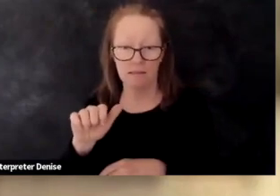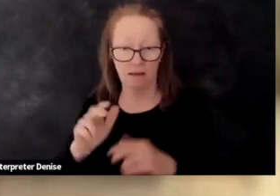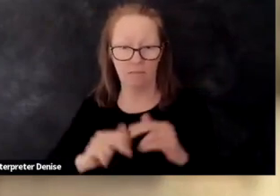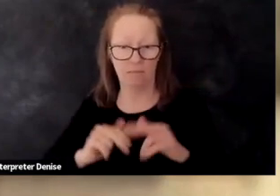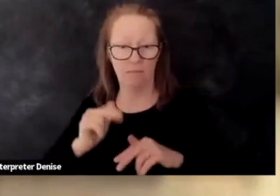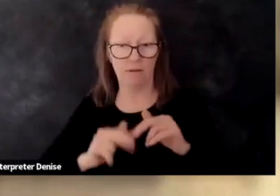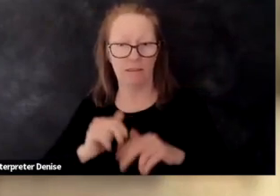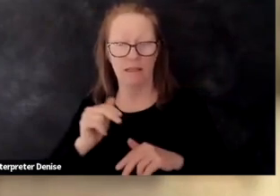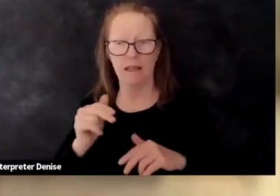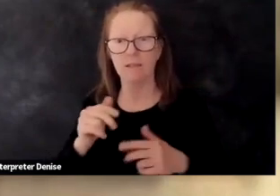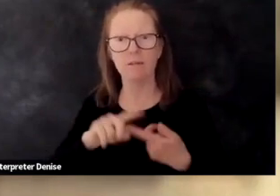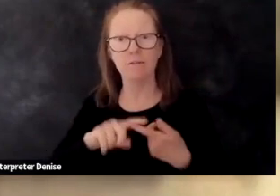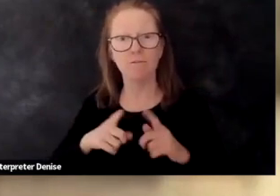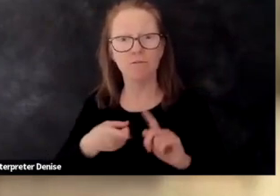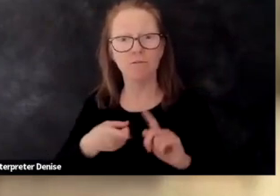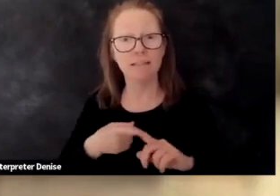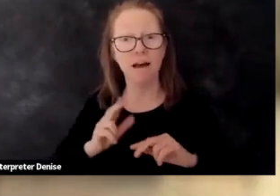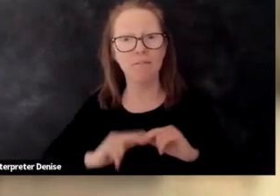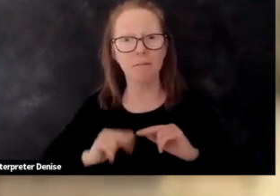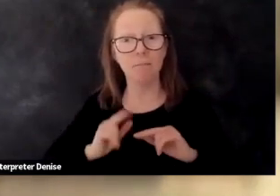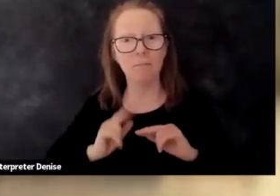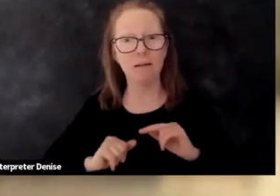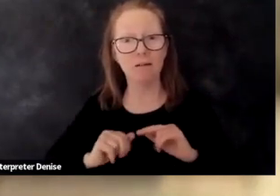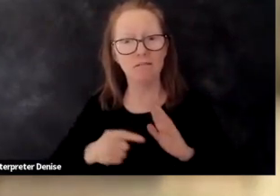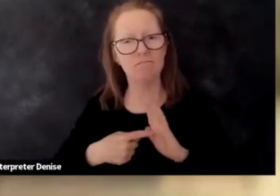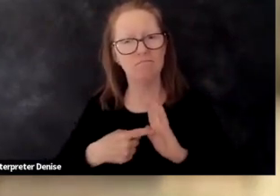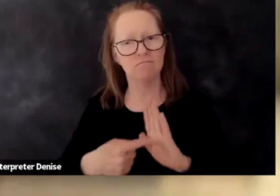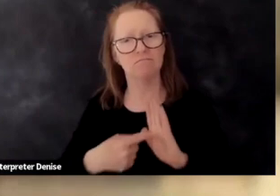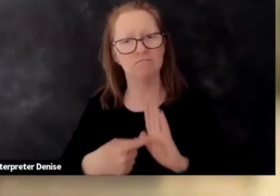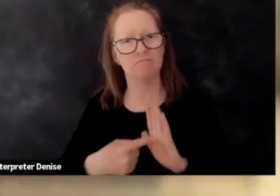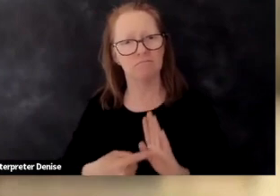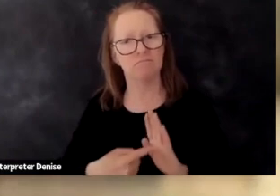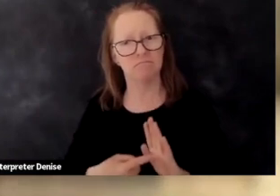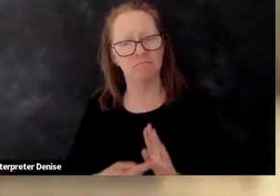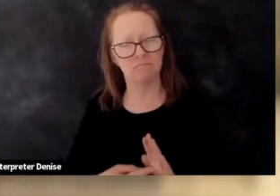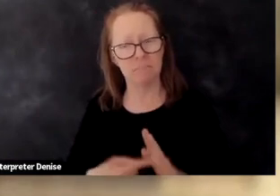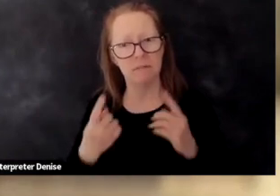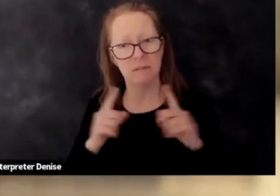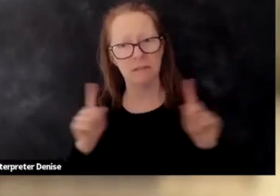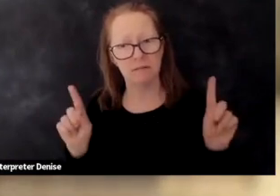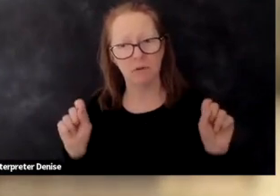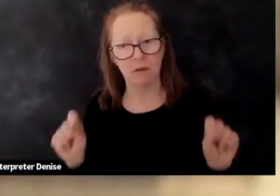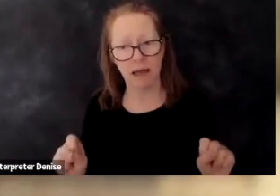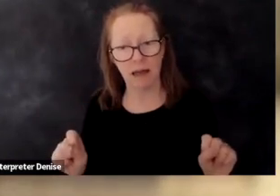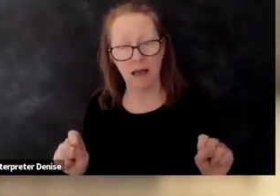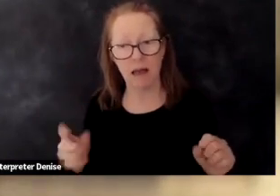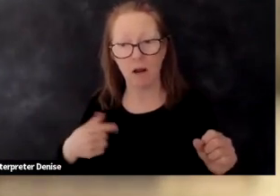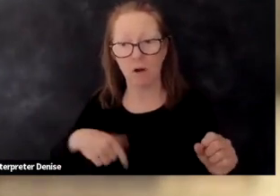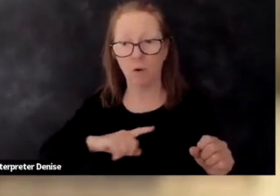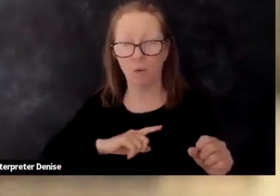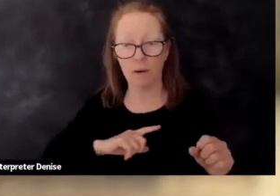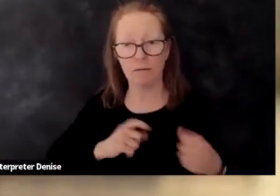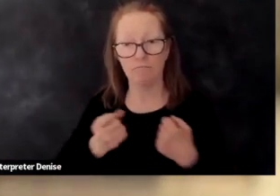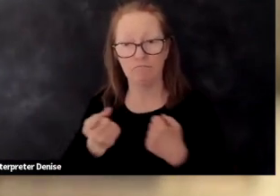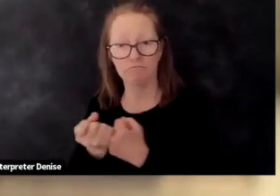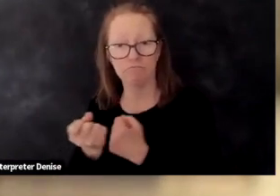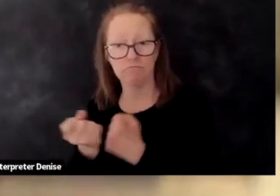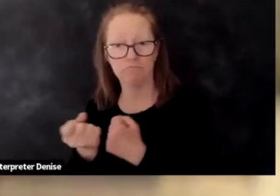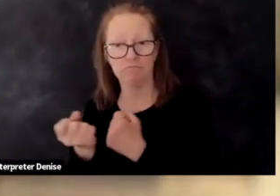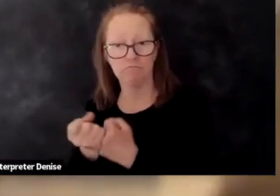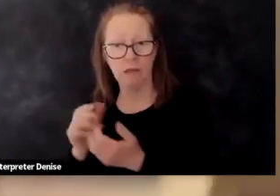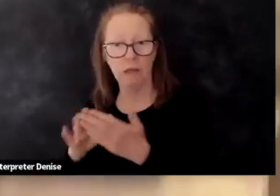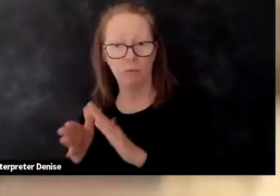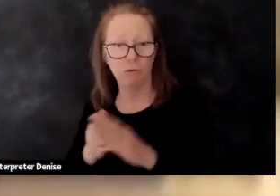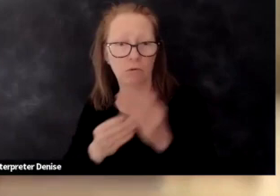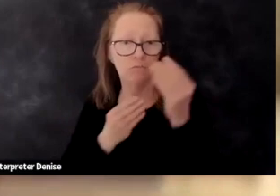Friends of the CAS have been that in between, that voice between community, and we'll continue to do that. But I also think that